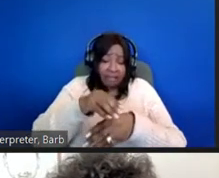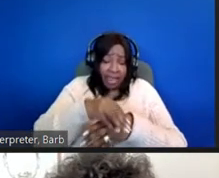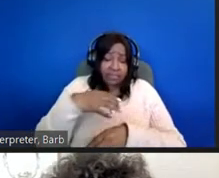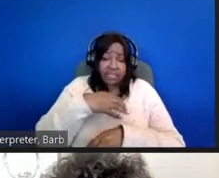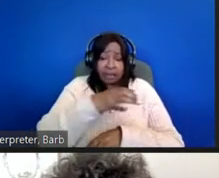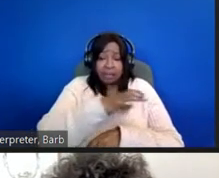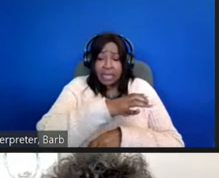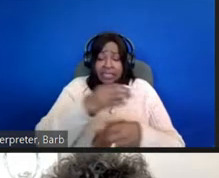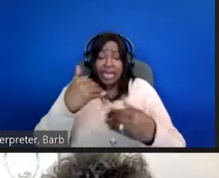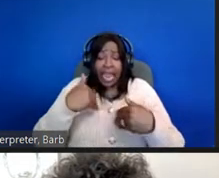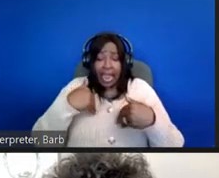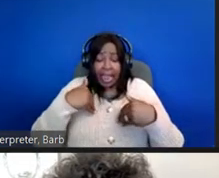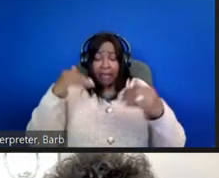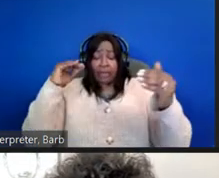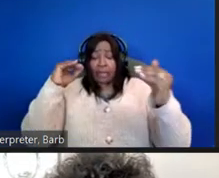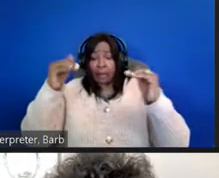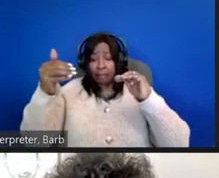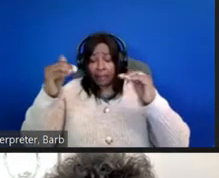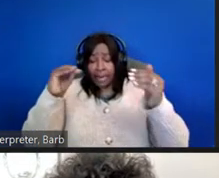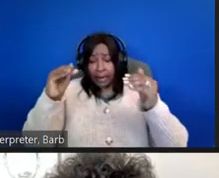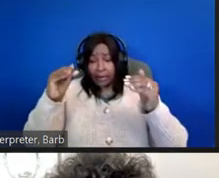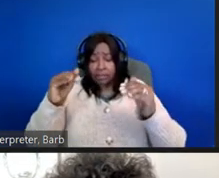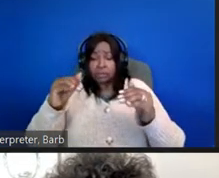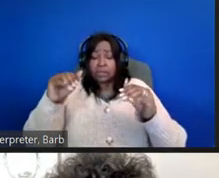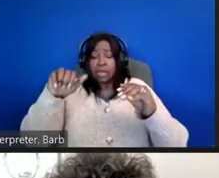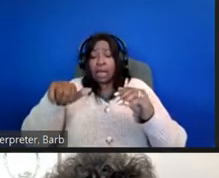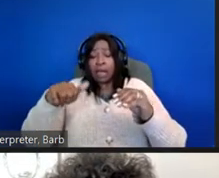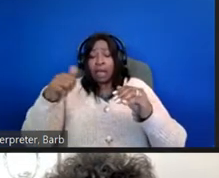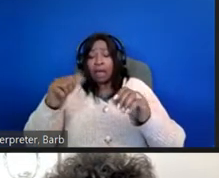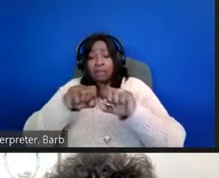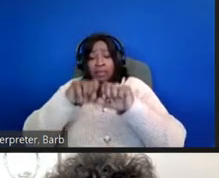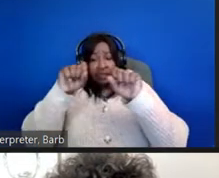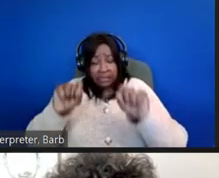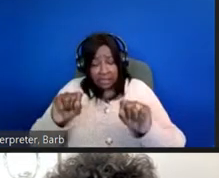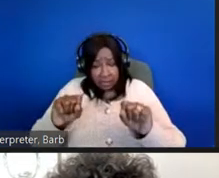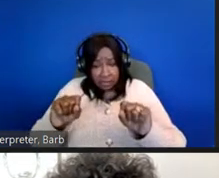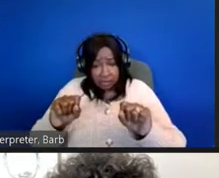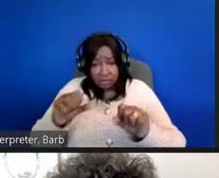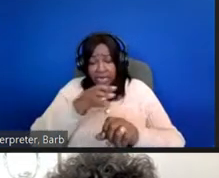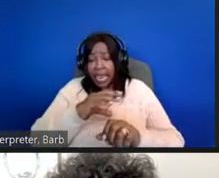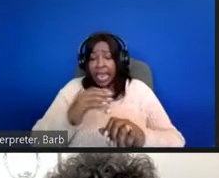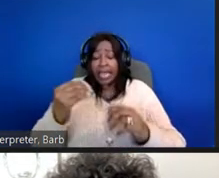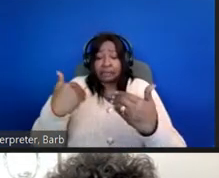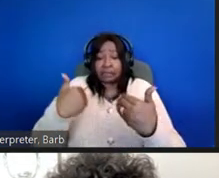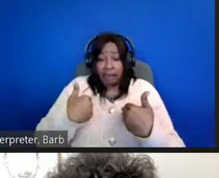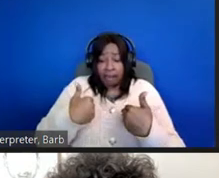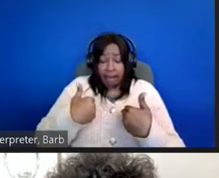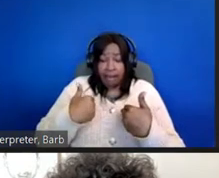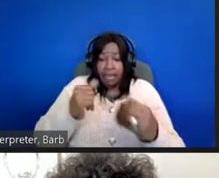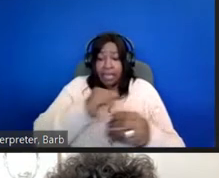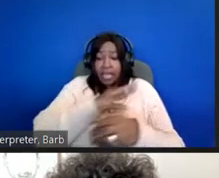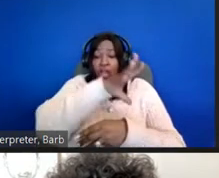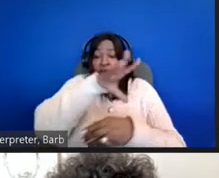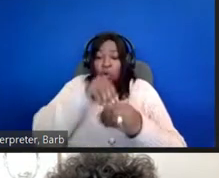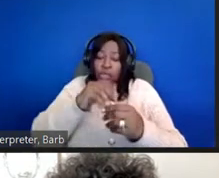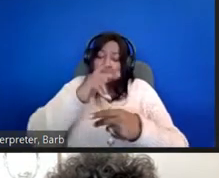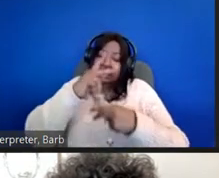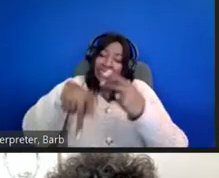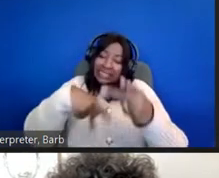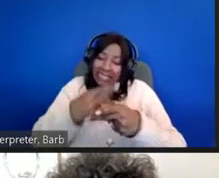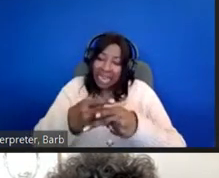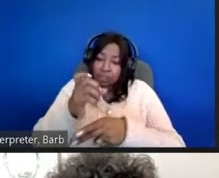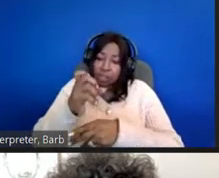the comparisons to other systems and to have, including the types of crimes that